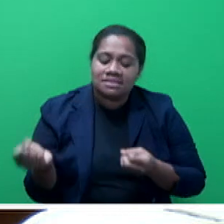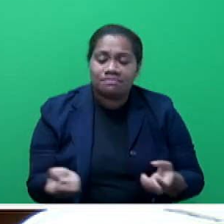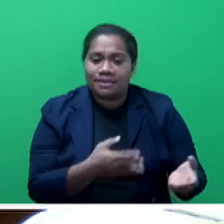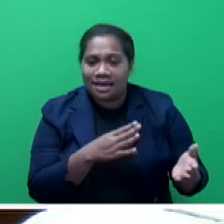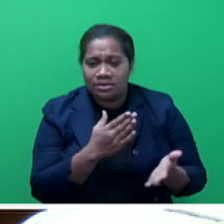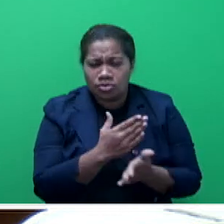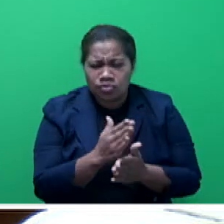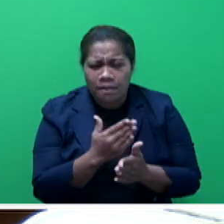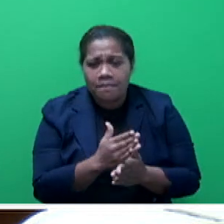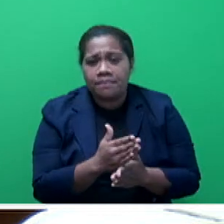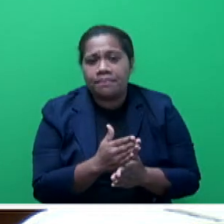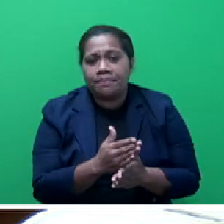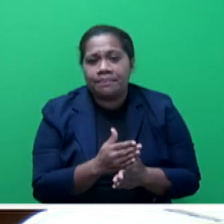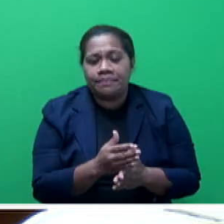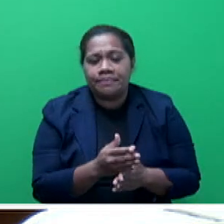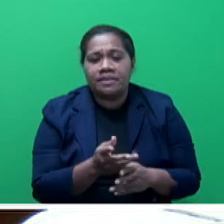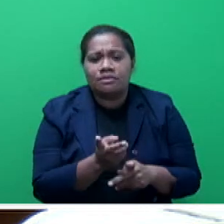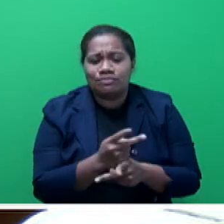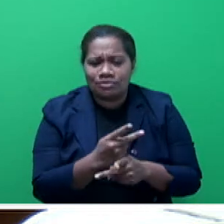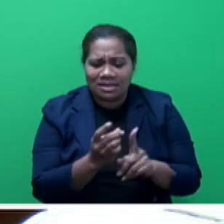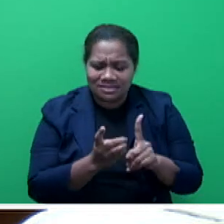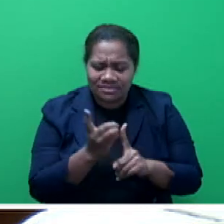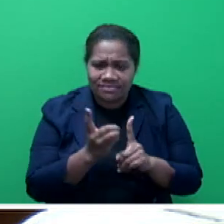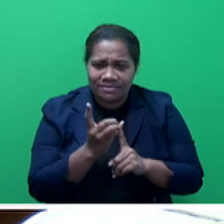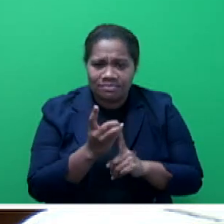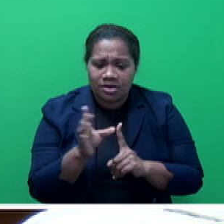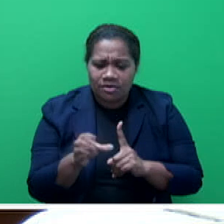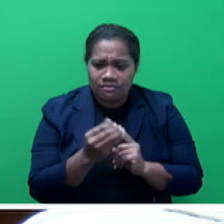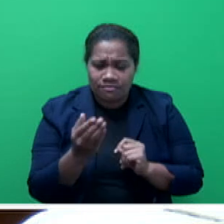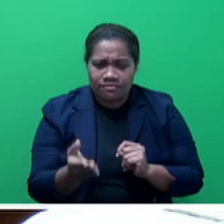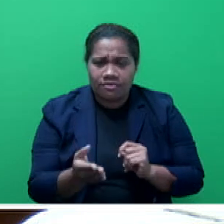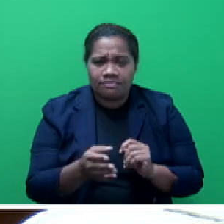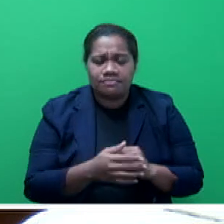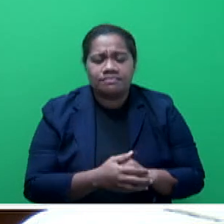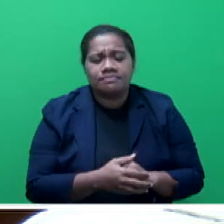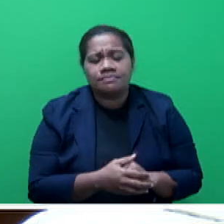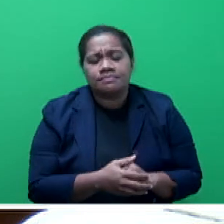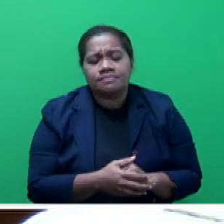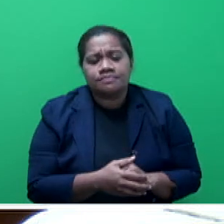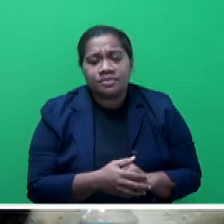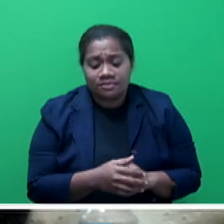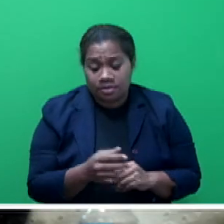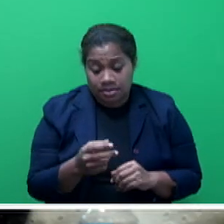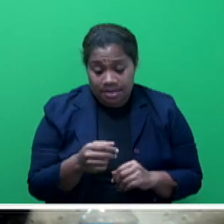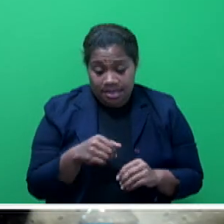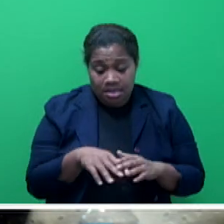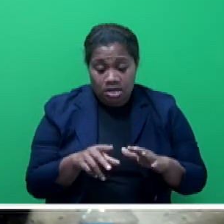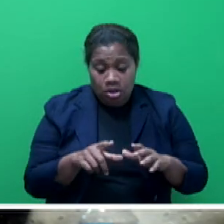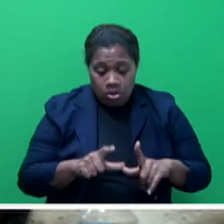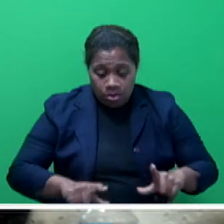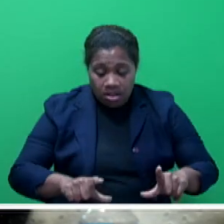and the products developed out of this primary produce, both in local market and export